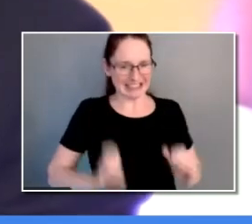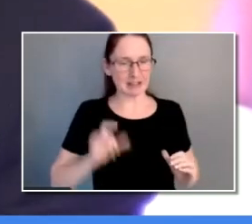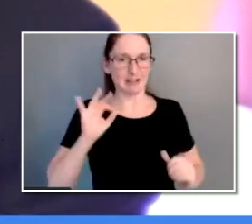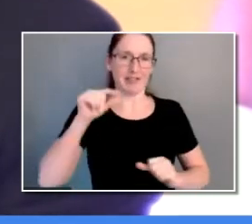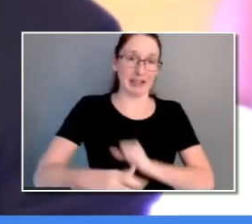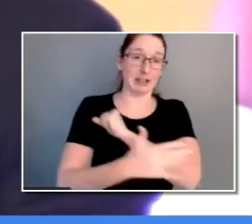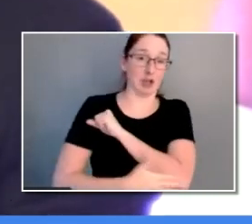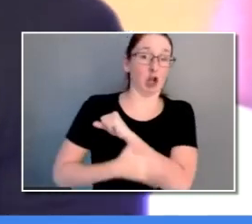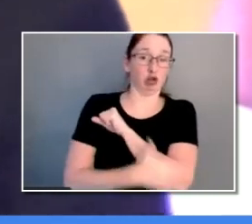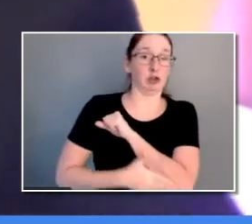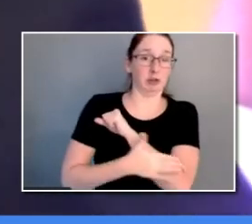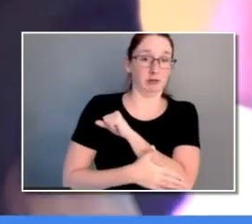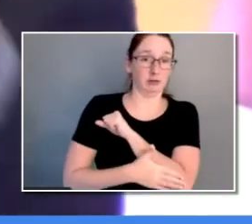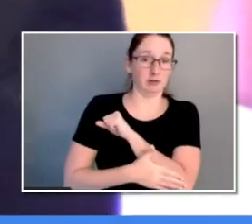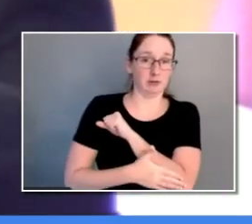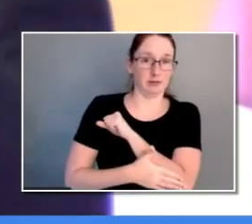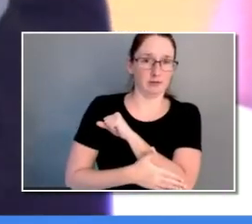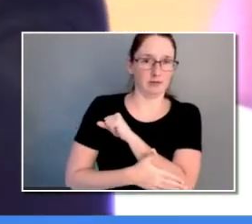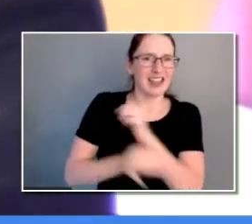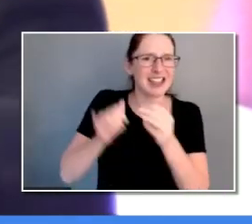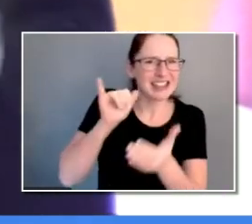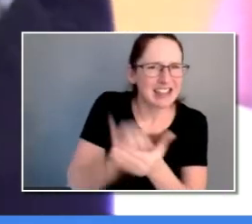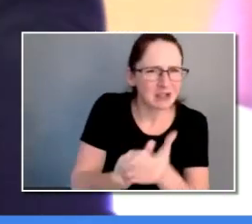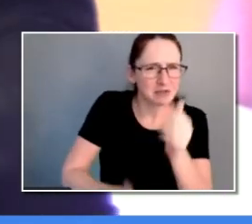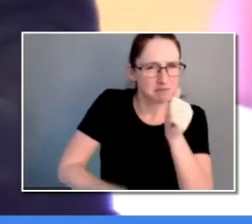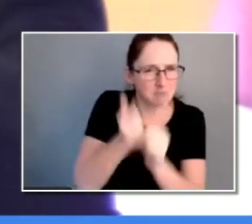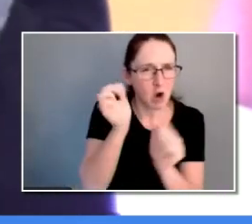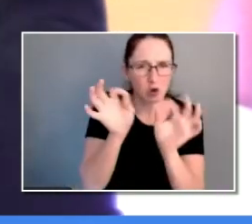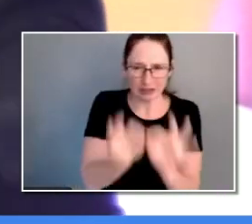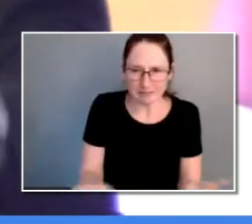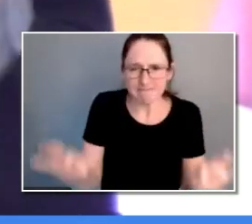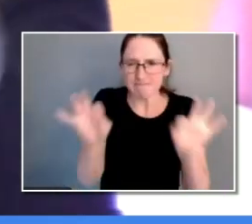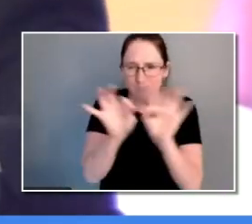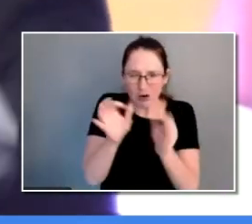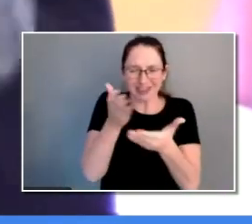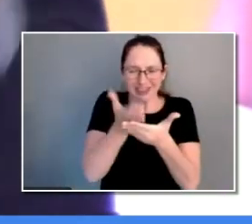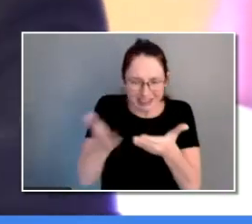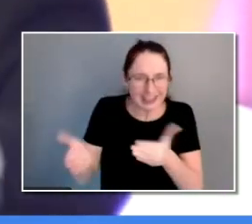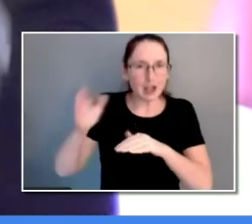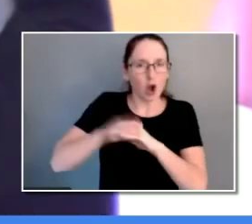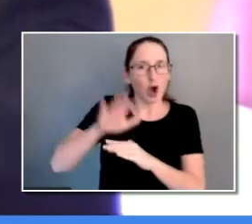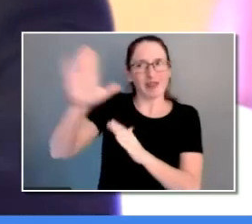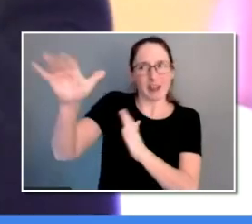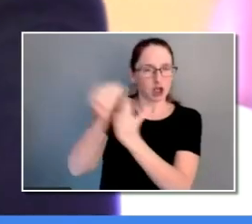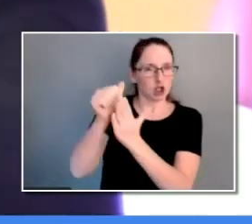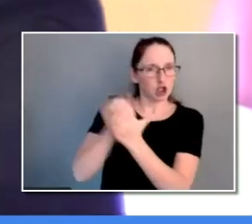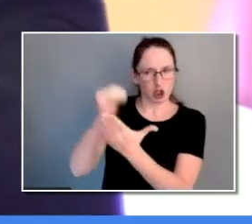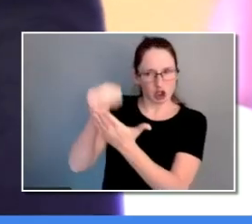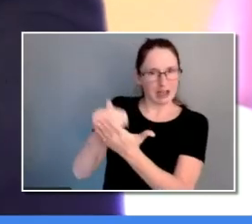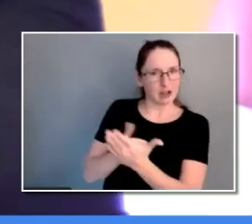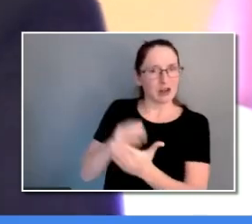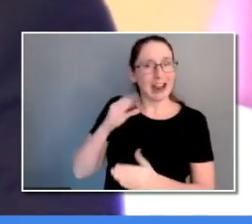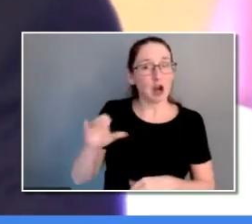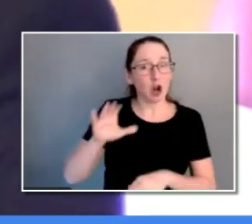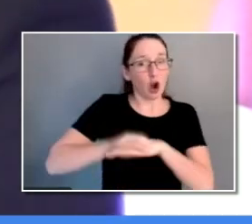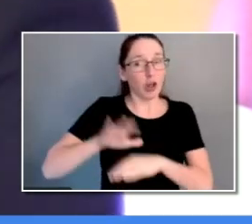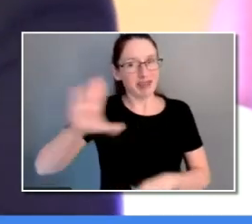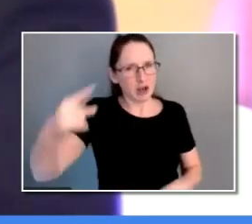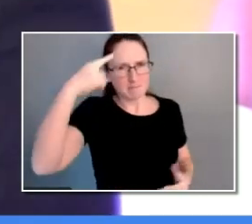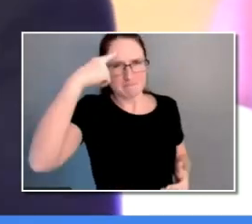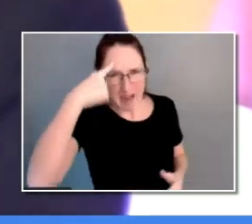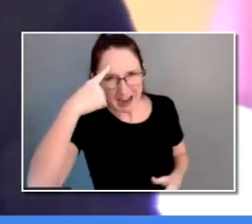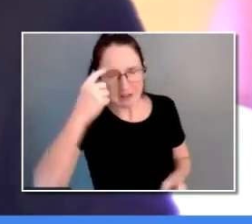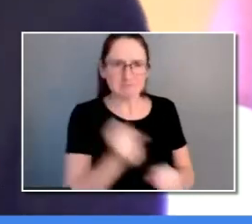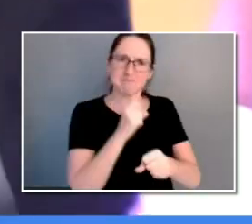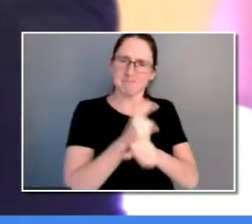country. That was the most important thing on their agenda and on their minds, was making